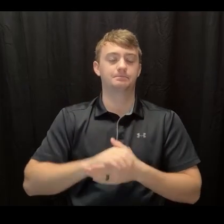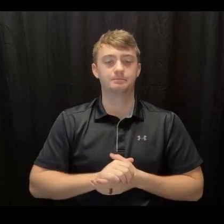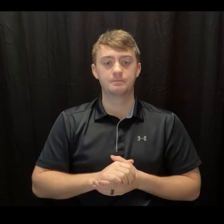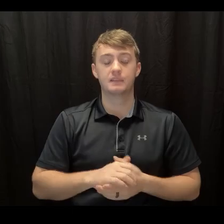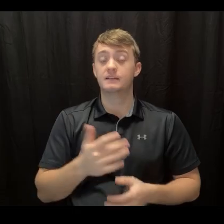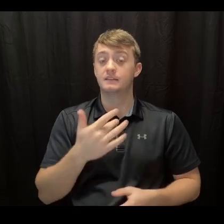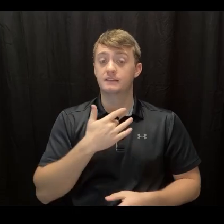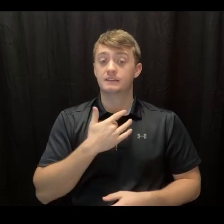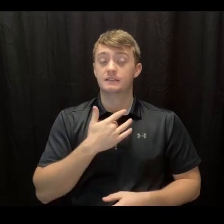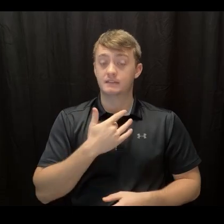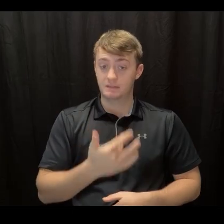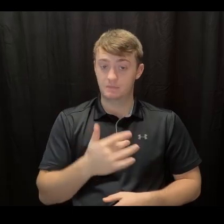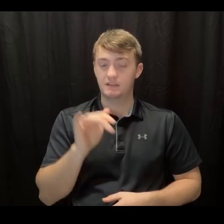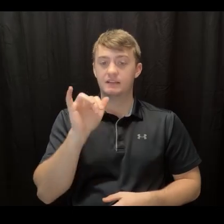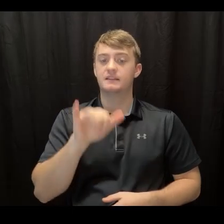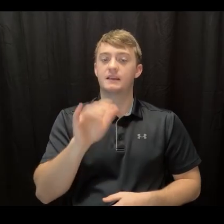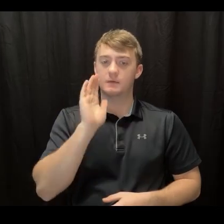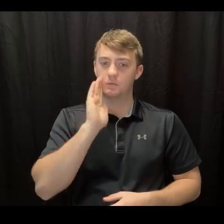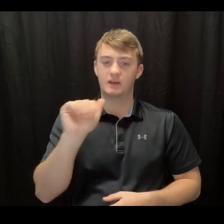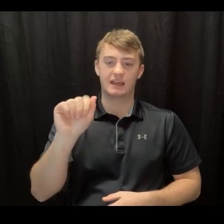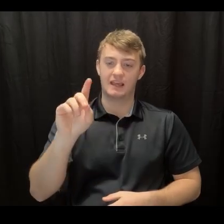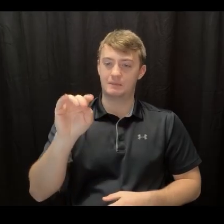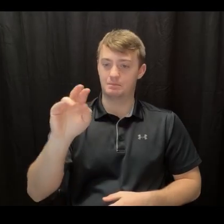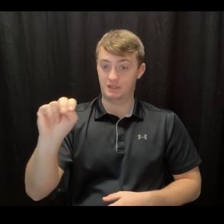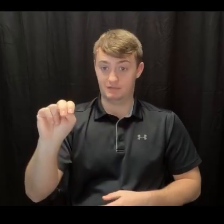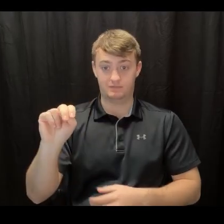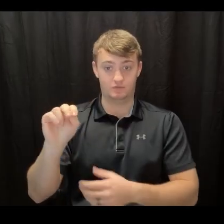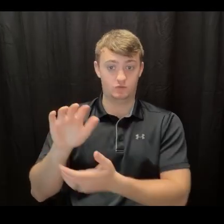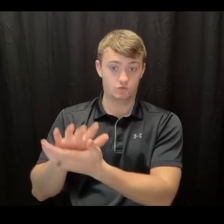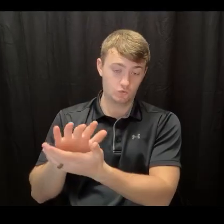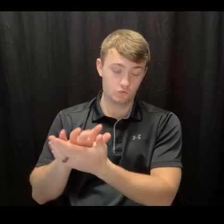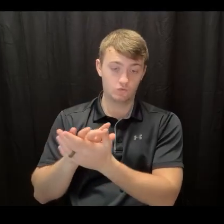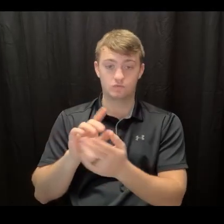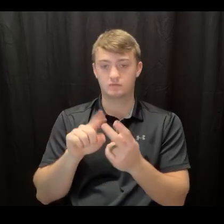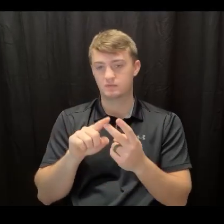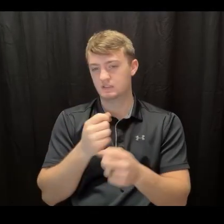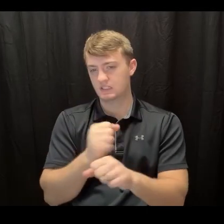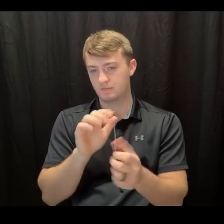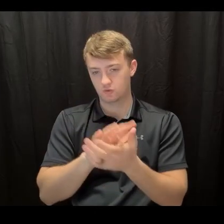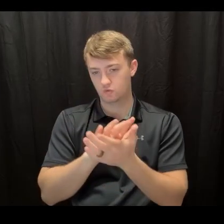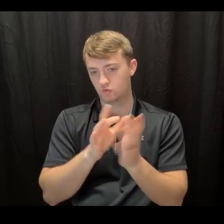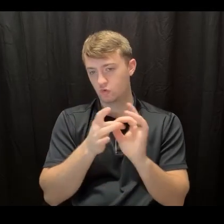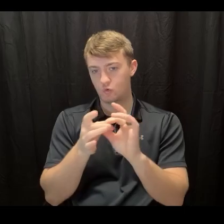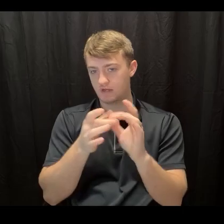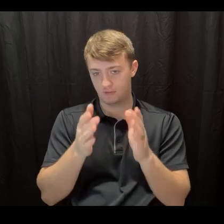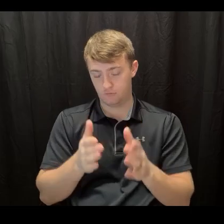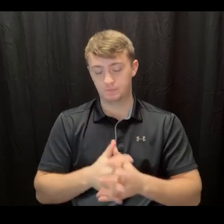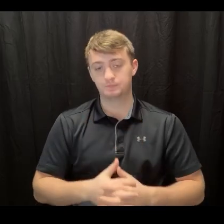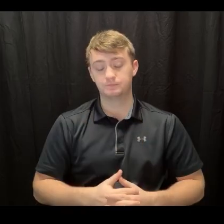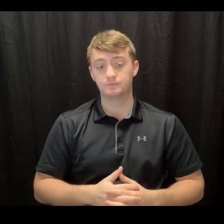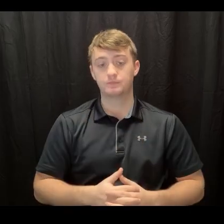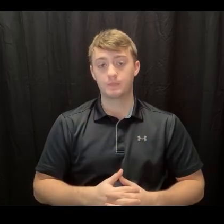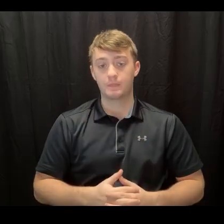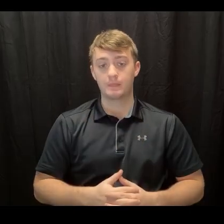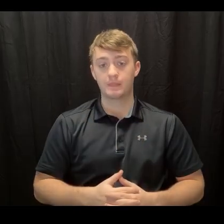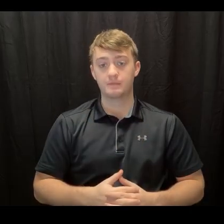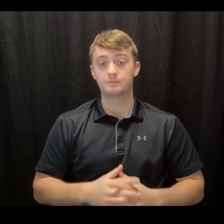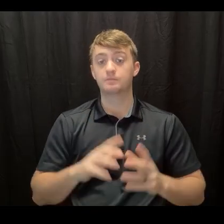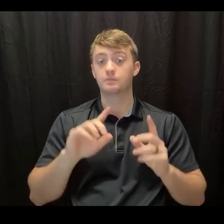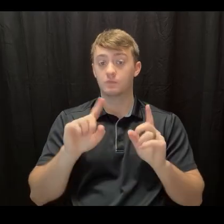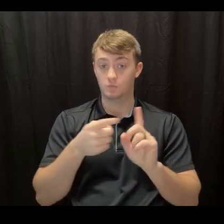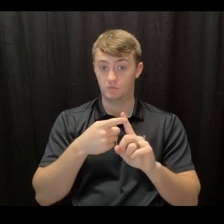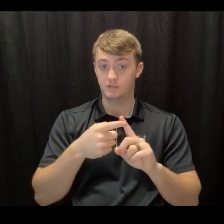Typically, that will be the administrators in the schools or the Safe Schools coordinator.